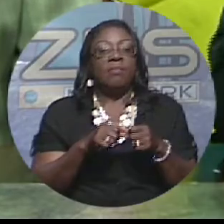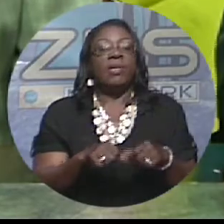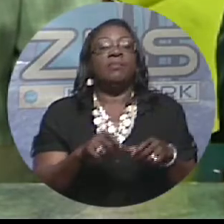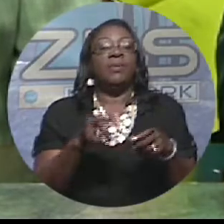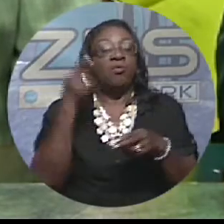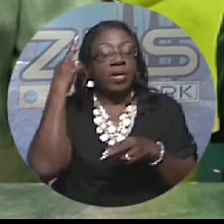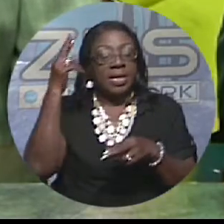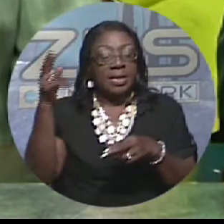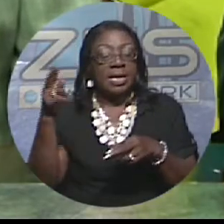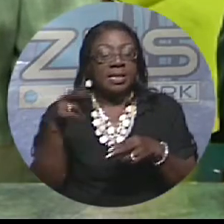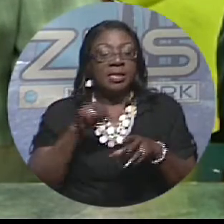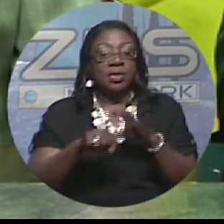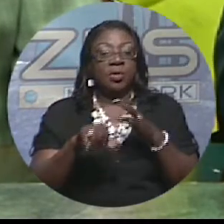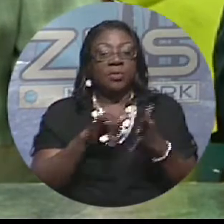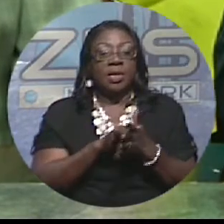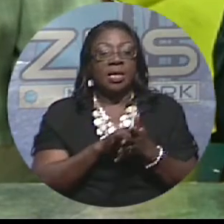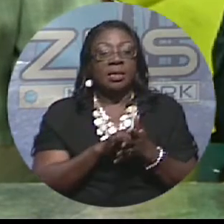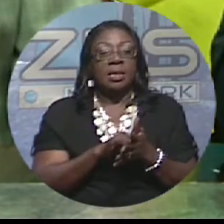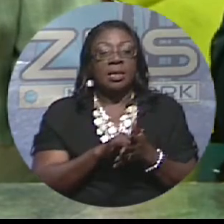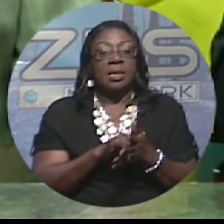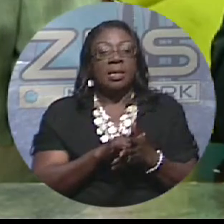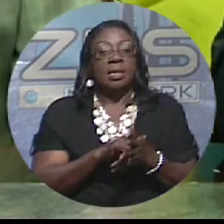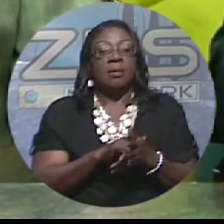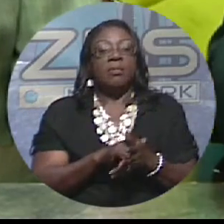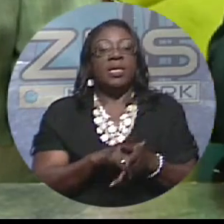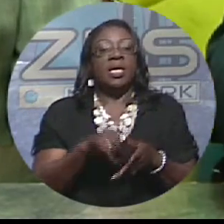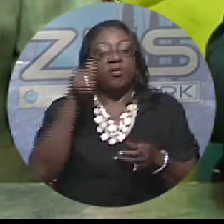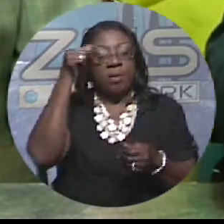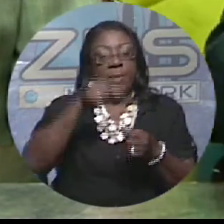to be recognized so that posterity can